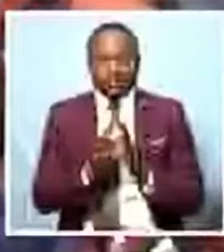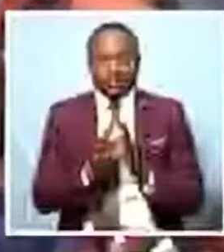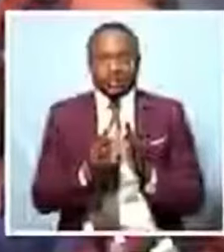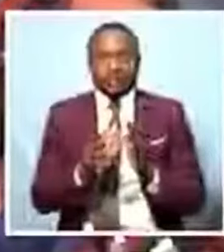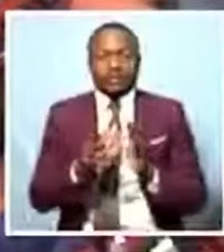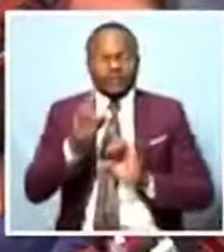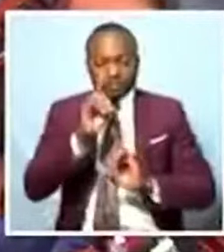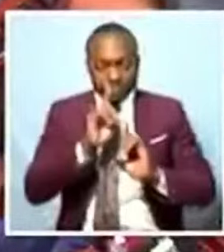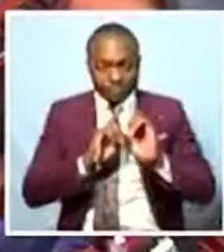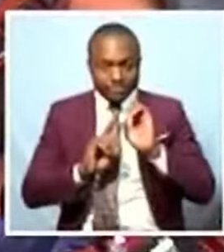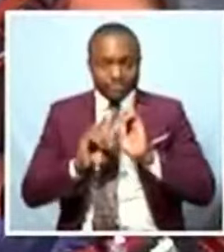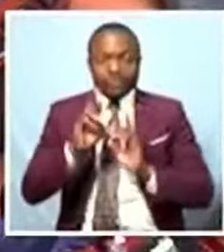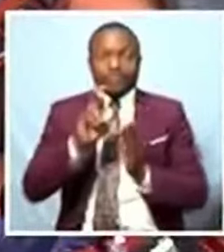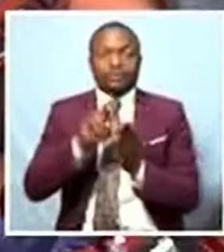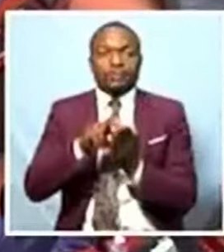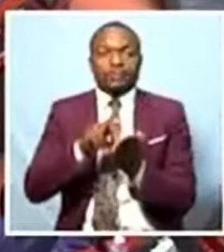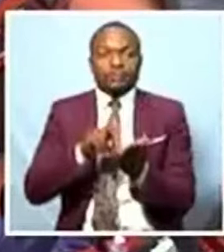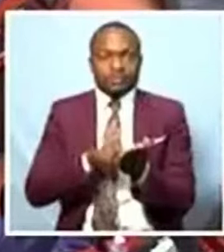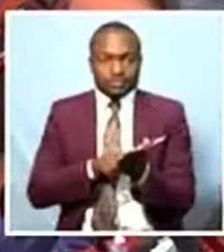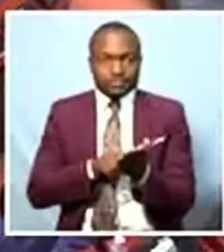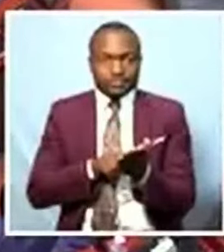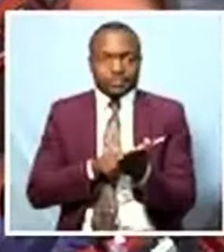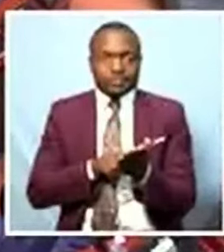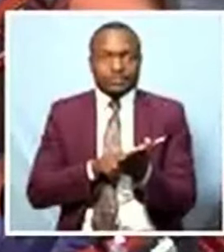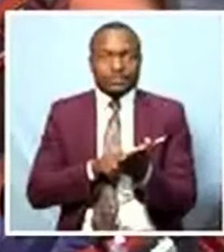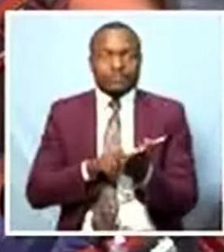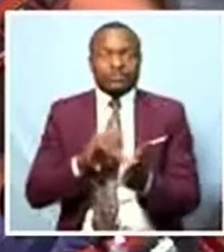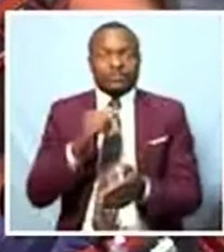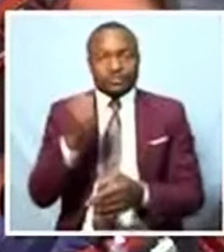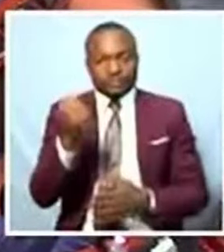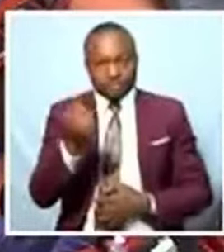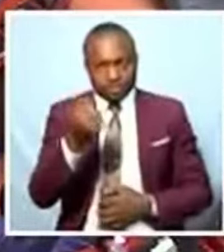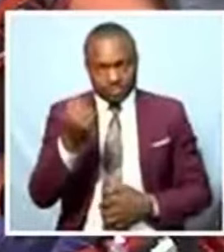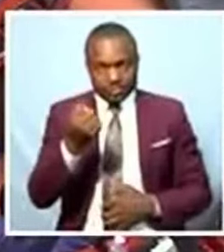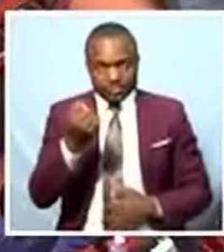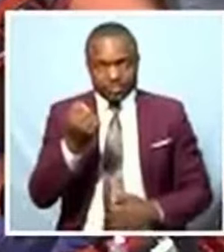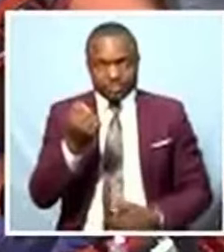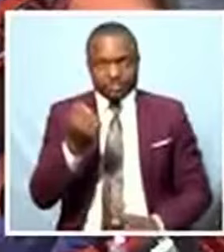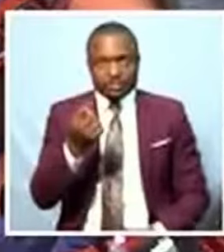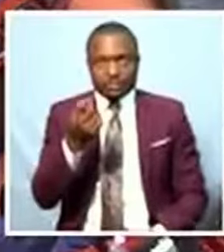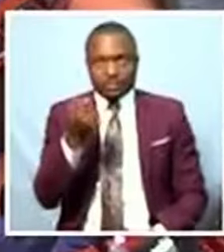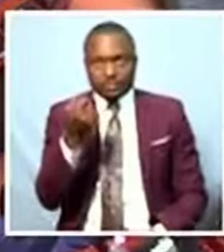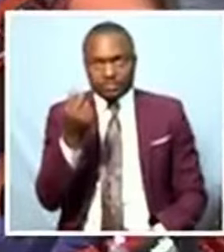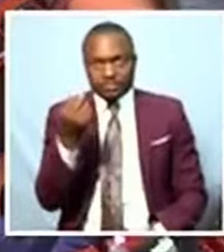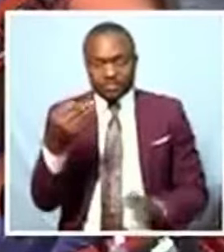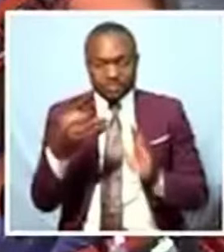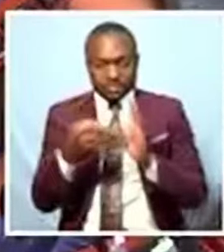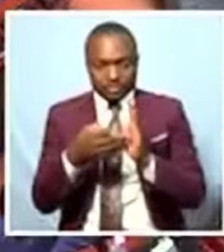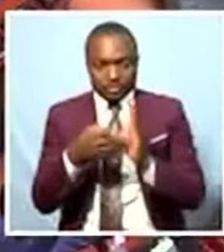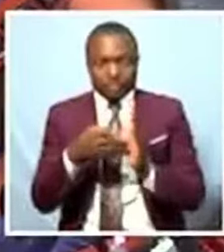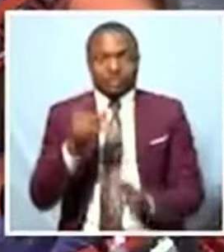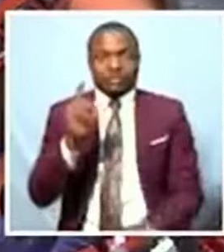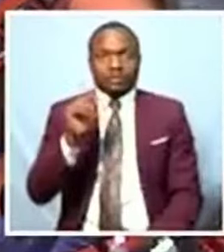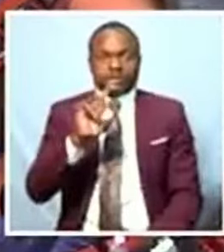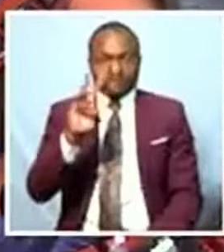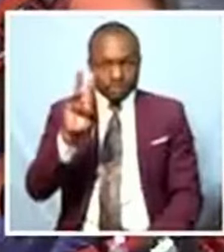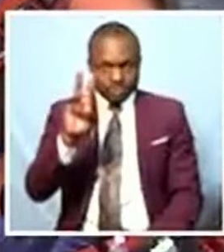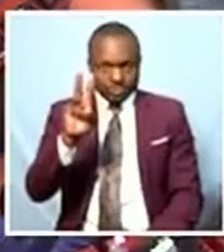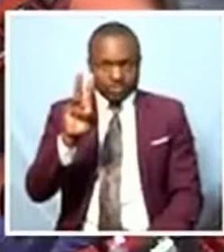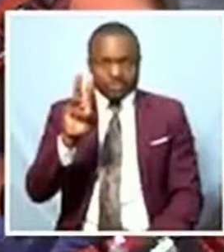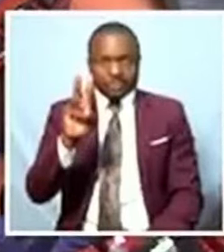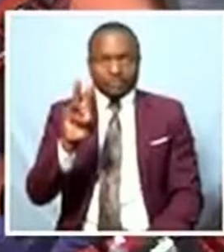Consideration of the report to be taken on Tuesday, 12th February 2026.